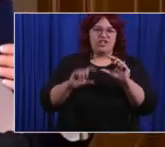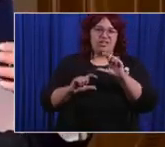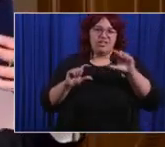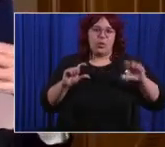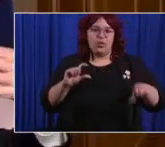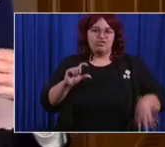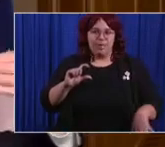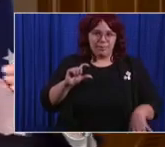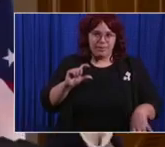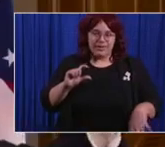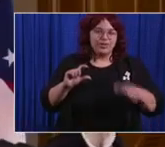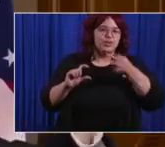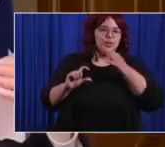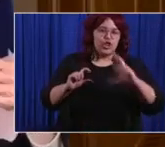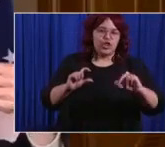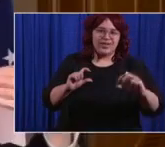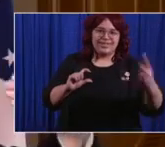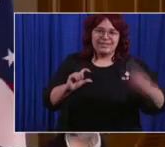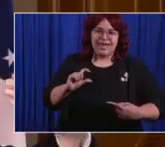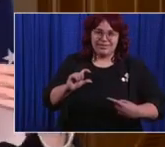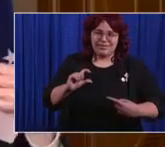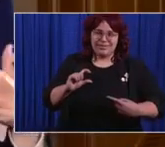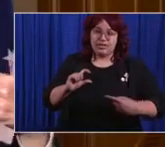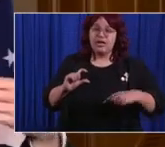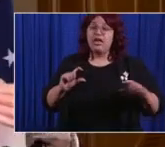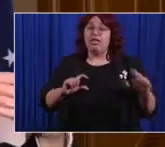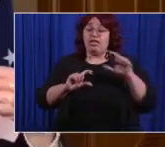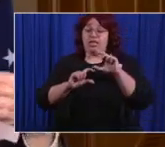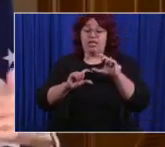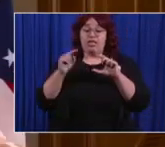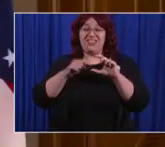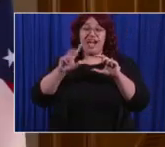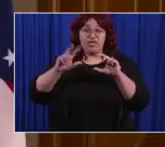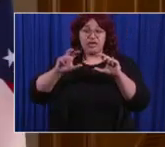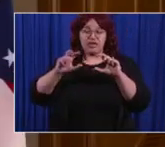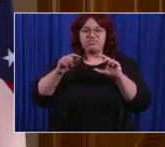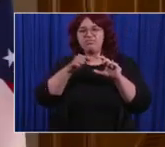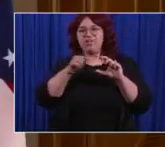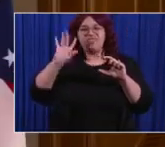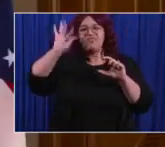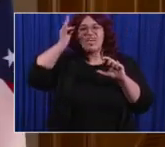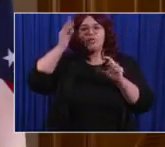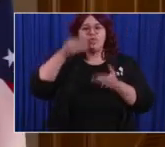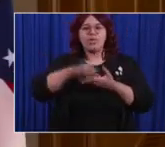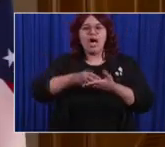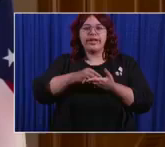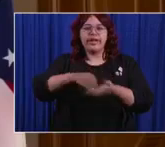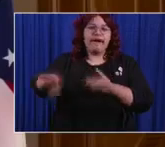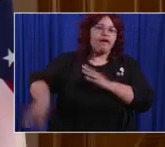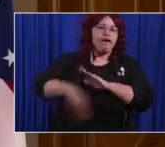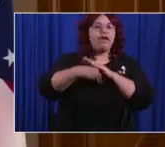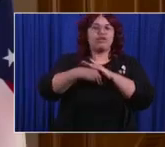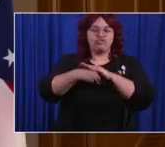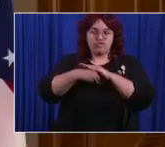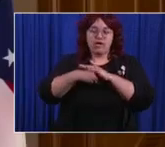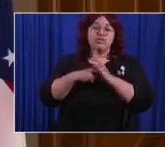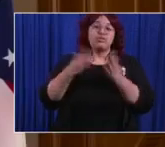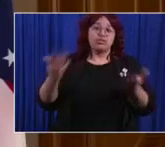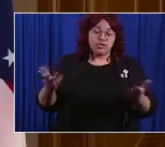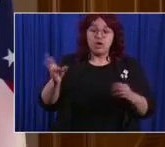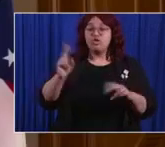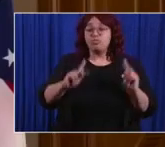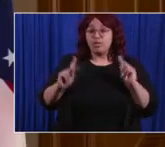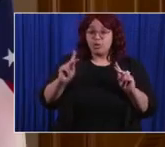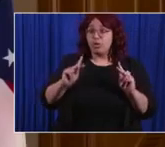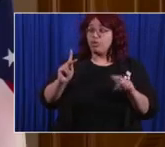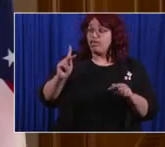so days, we will no longer pay the extra federal that is coming into the state, but we'll continue to pay unemployment. And the thing I would emphasize